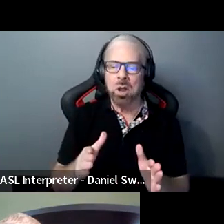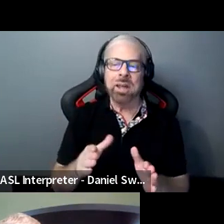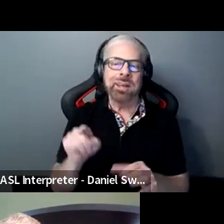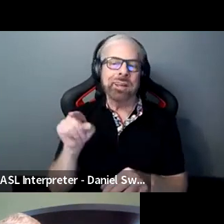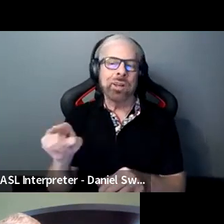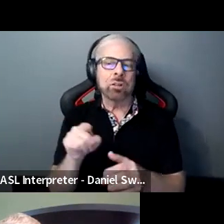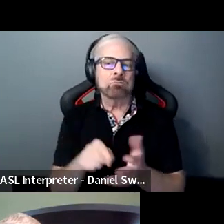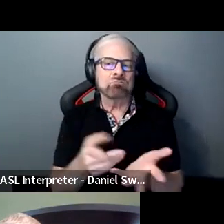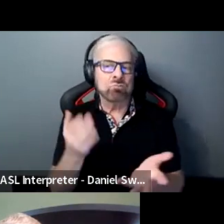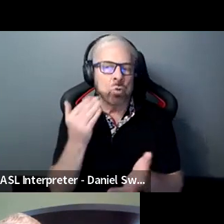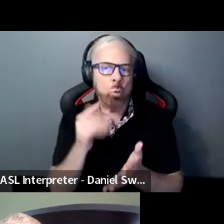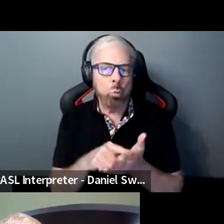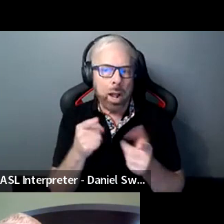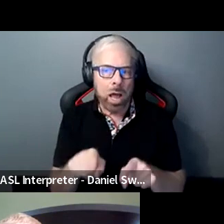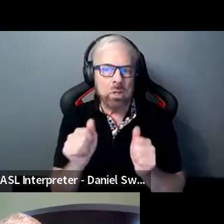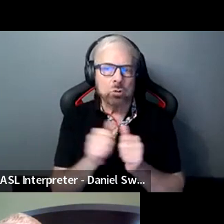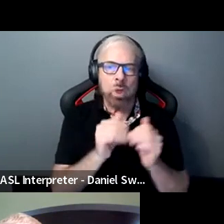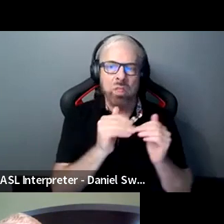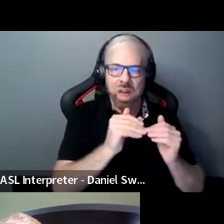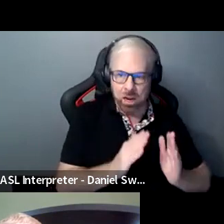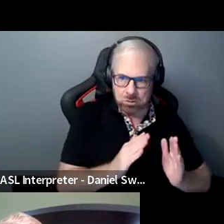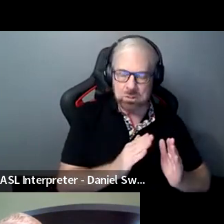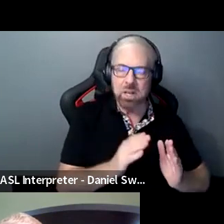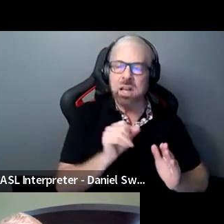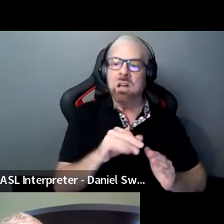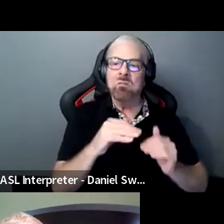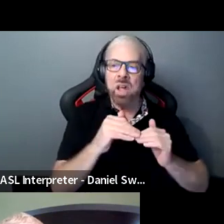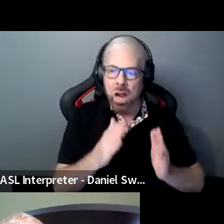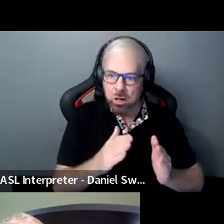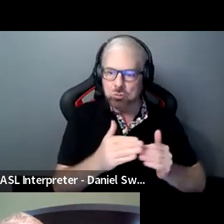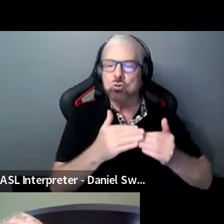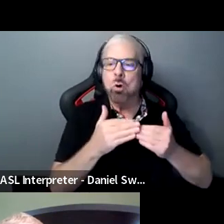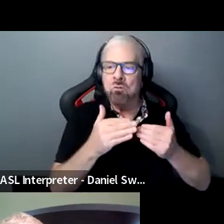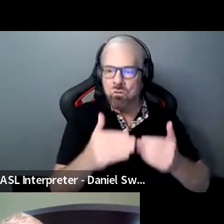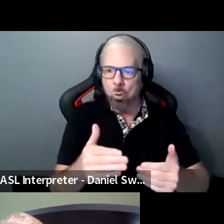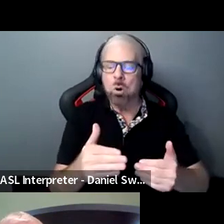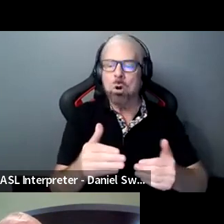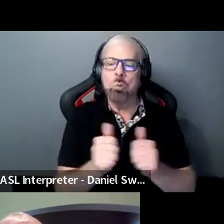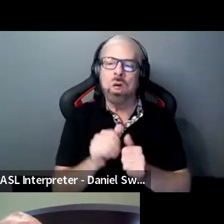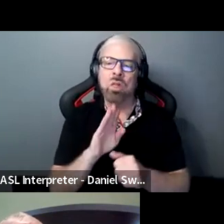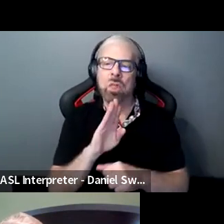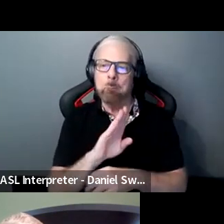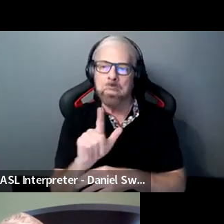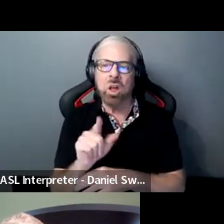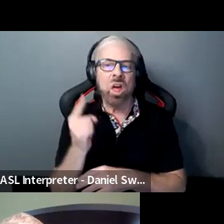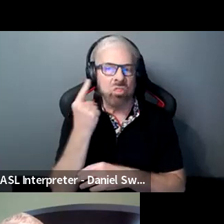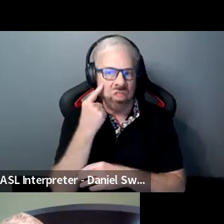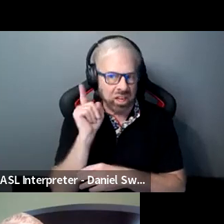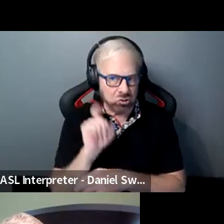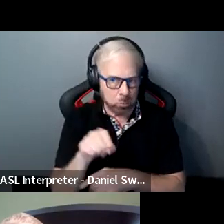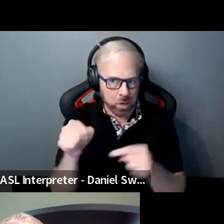with the House and whether the House goes forward with its bill that we think should be